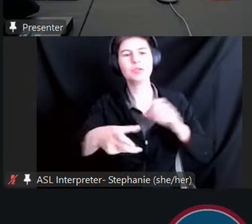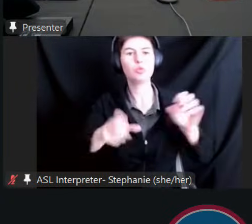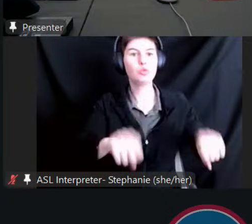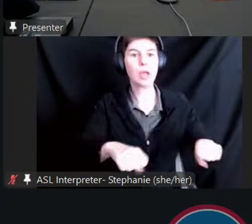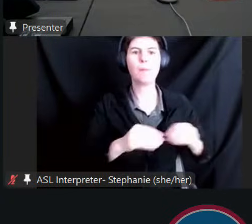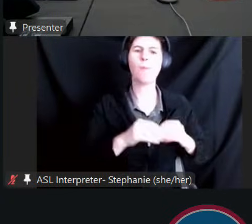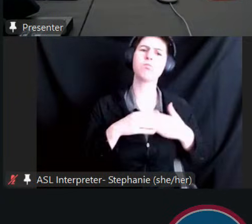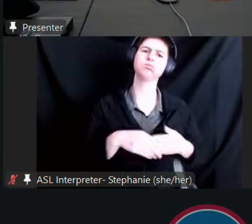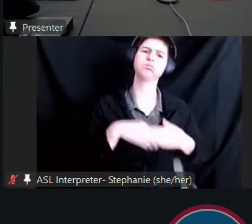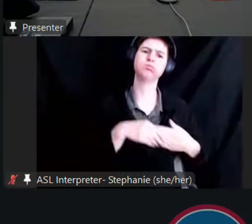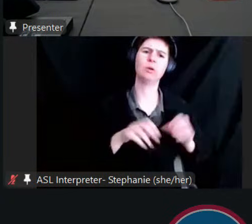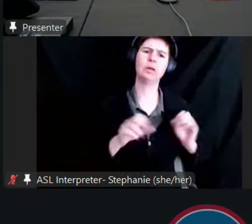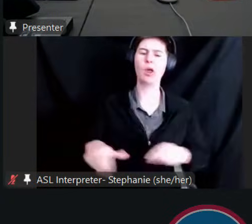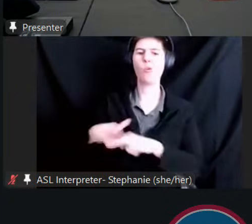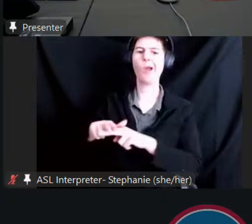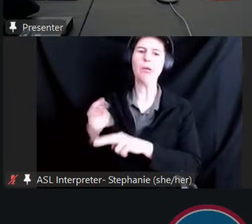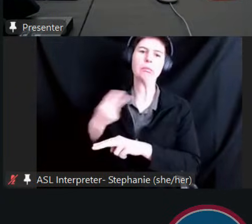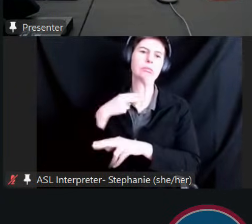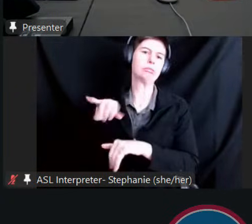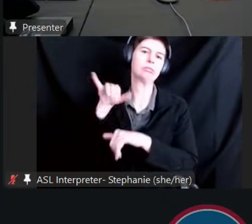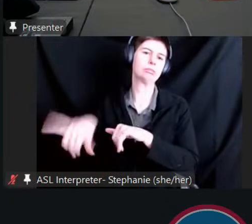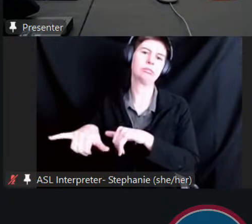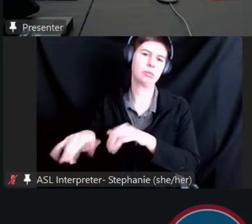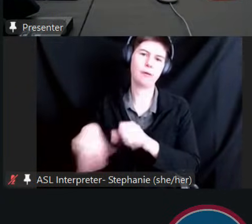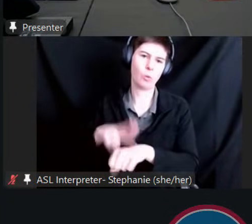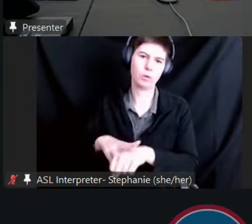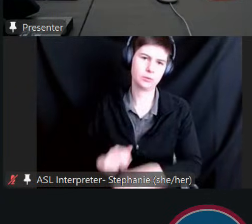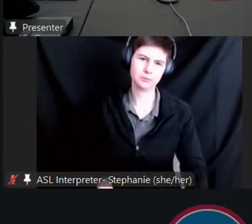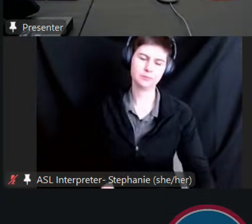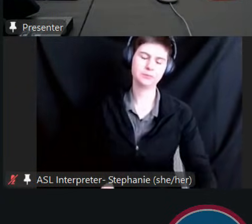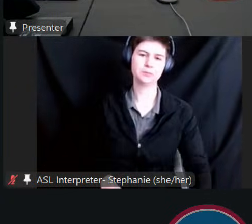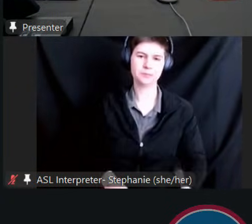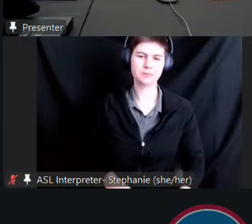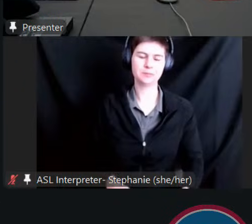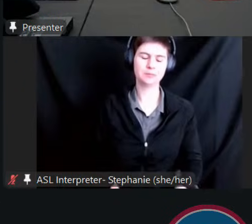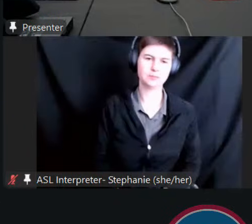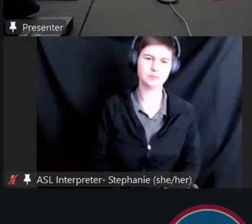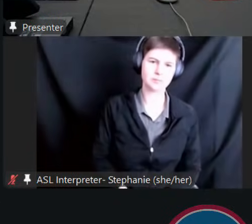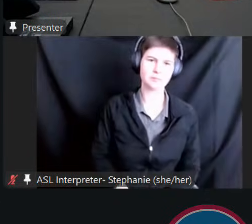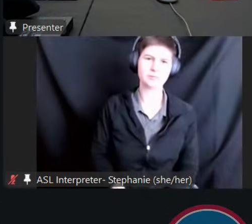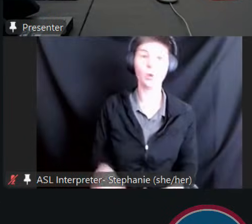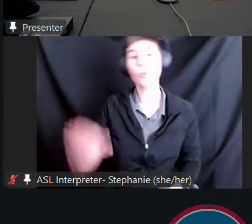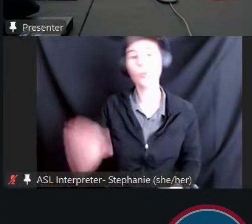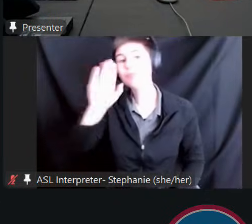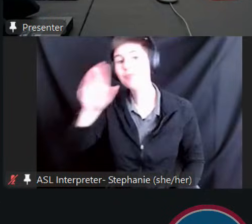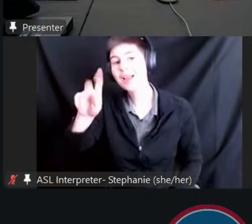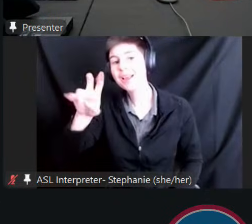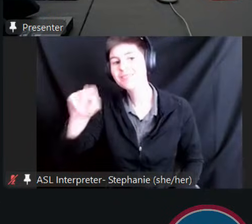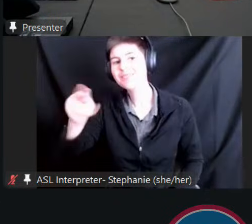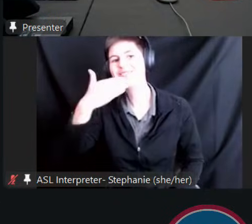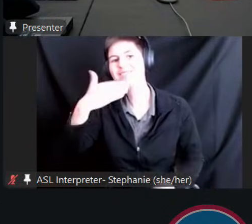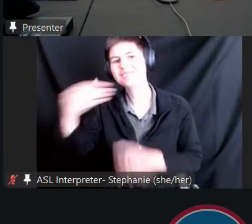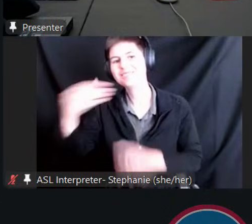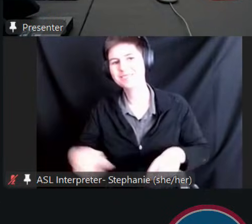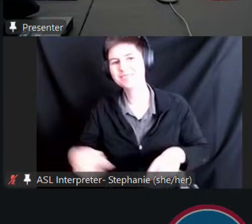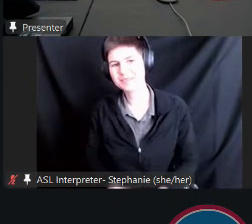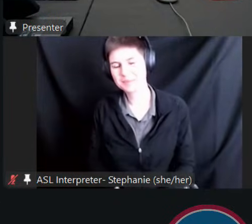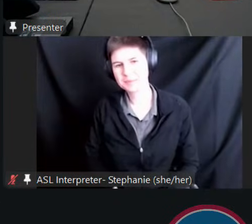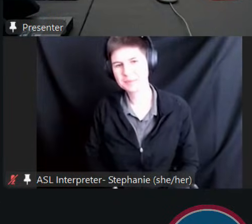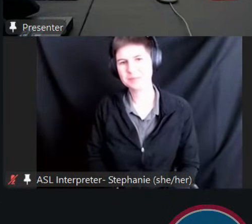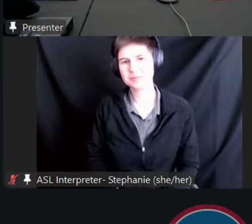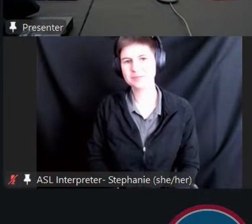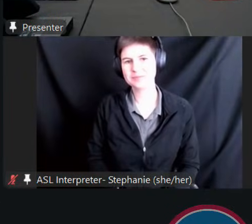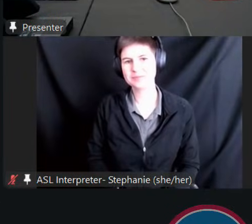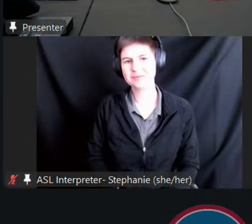than the rail system, obviously. And hey, Kevin, thanks for joining. You got